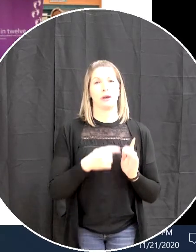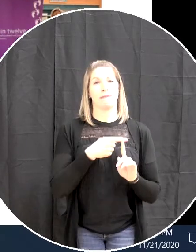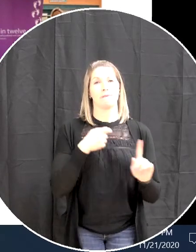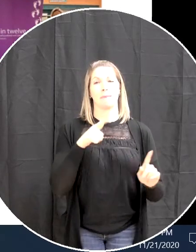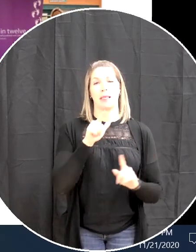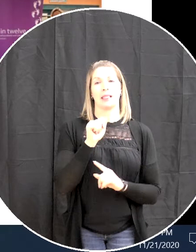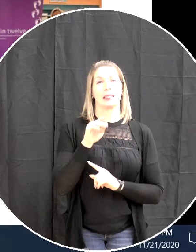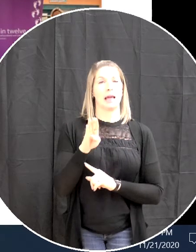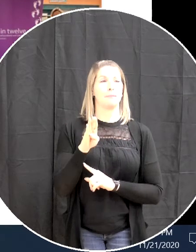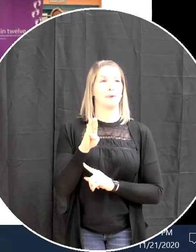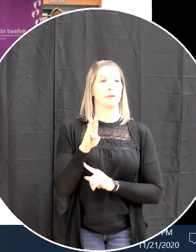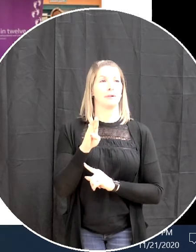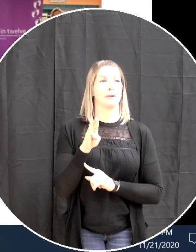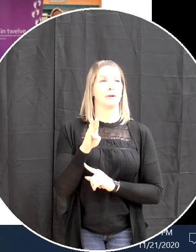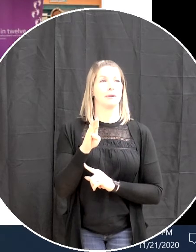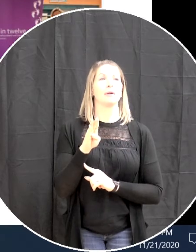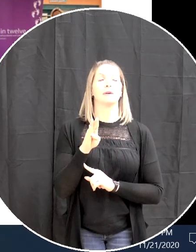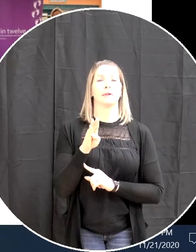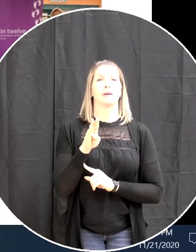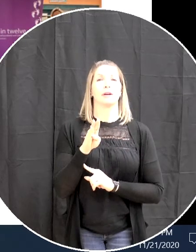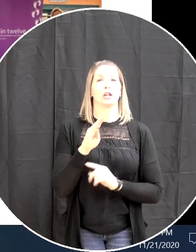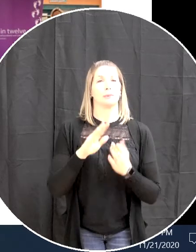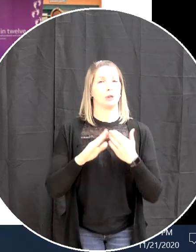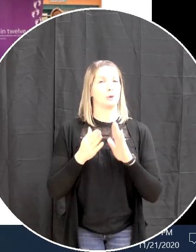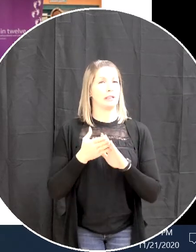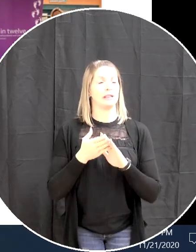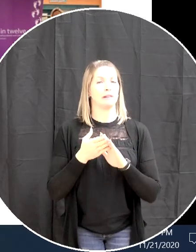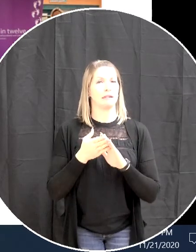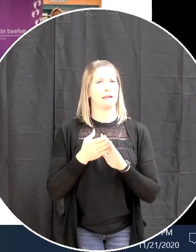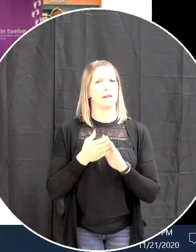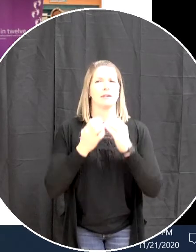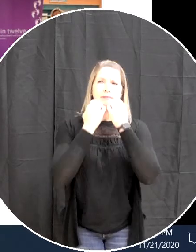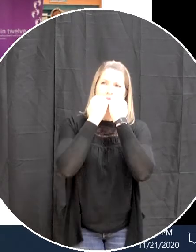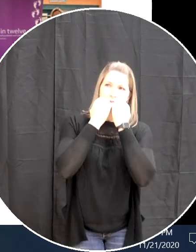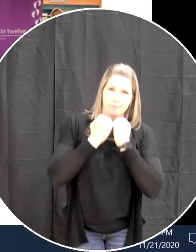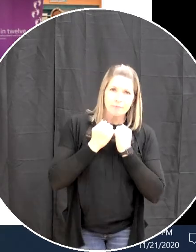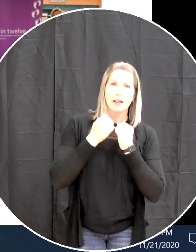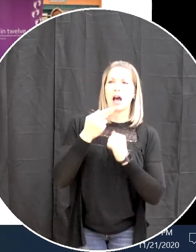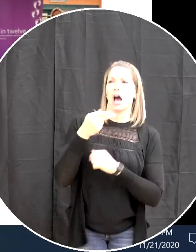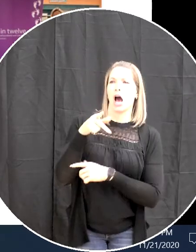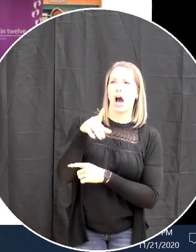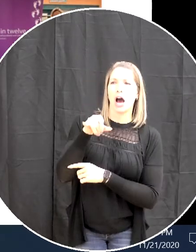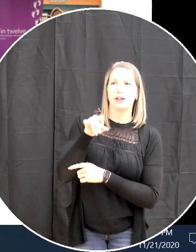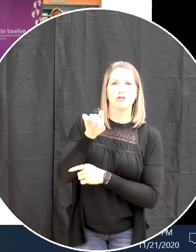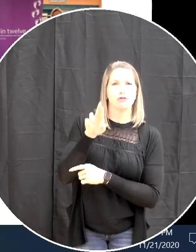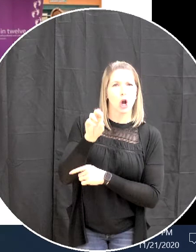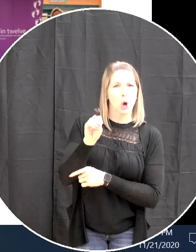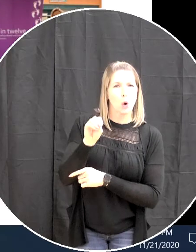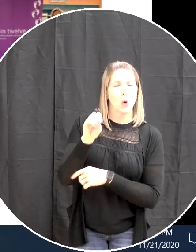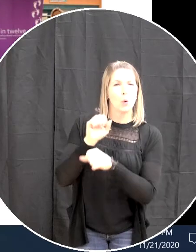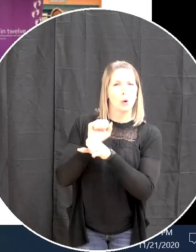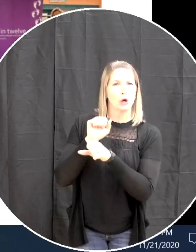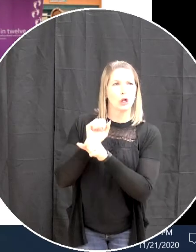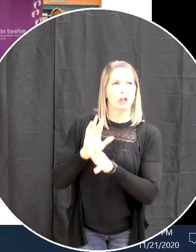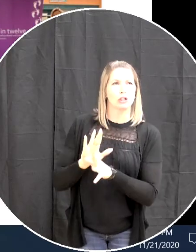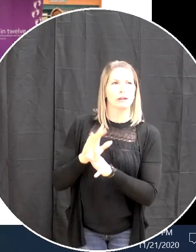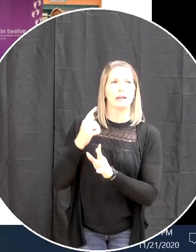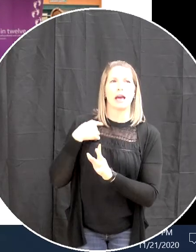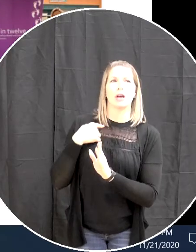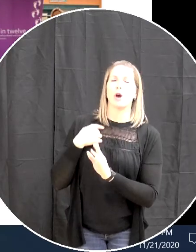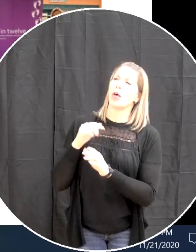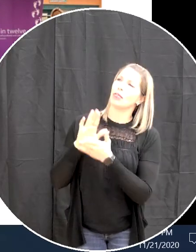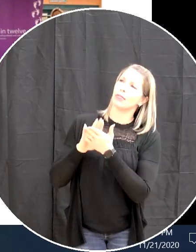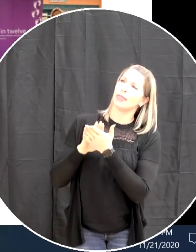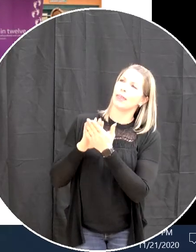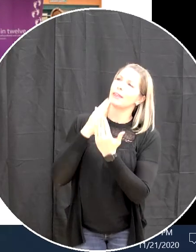important hydro workers are to our communities, thanking them as essential workers, doing a little display. And the